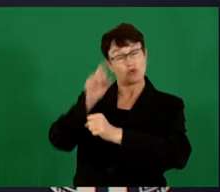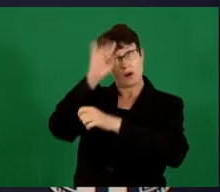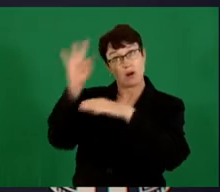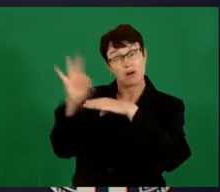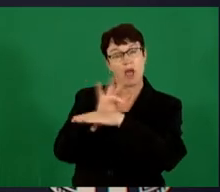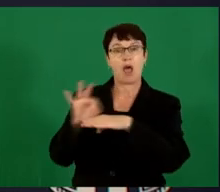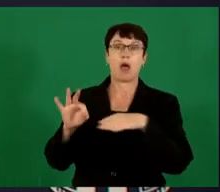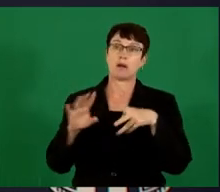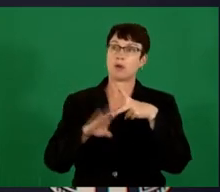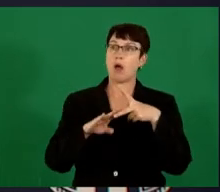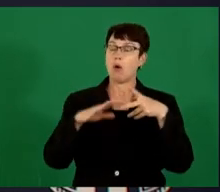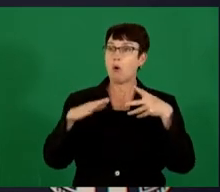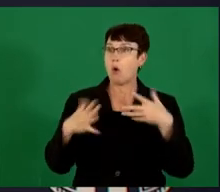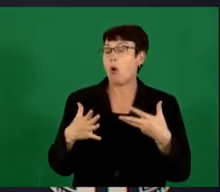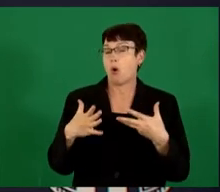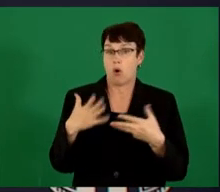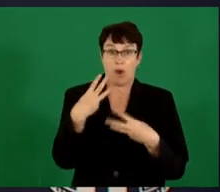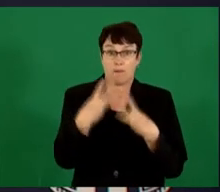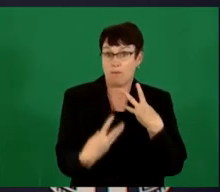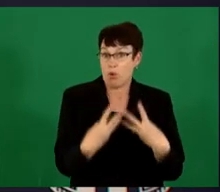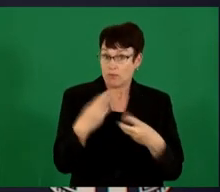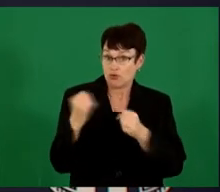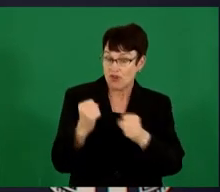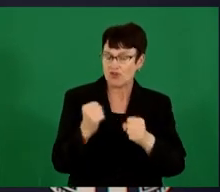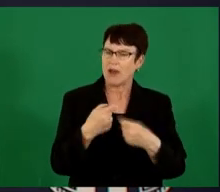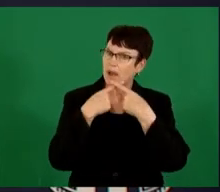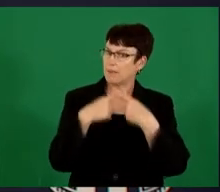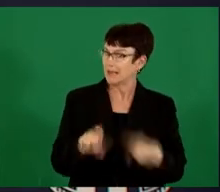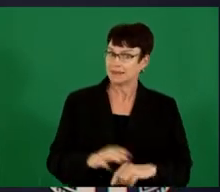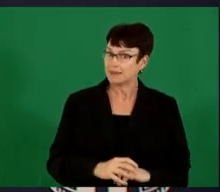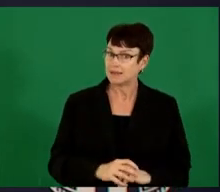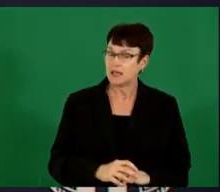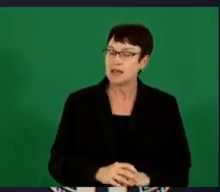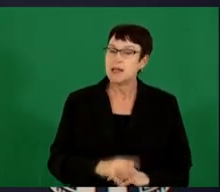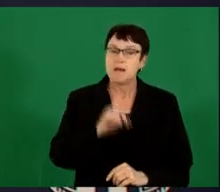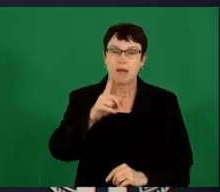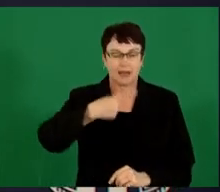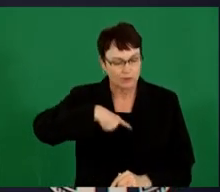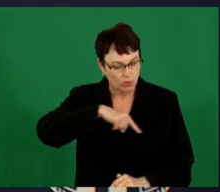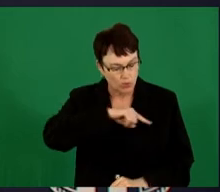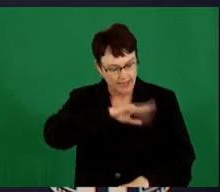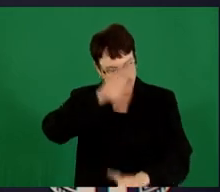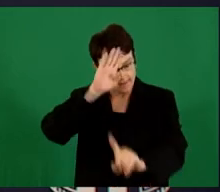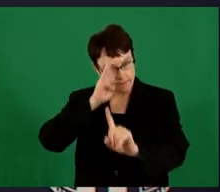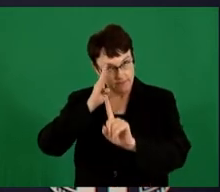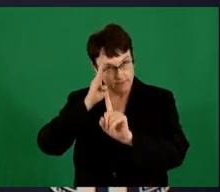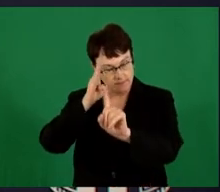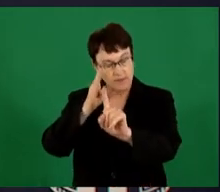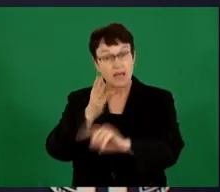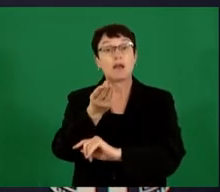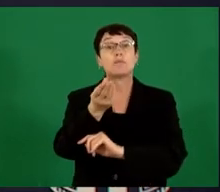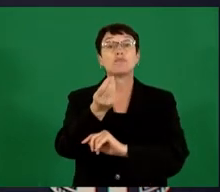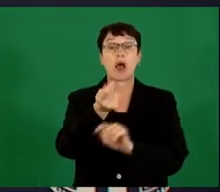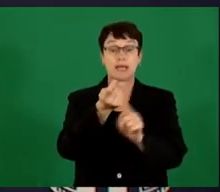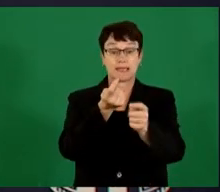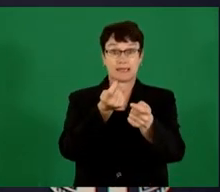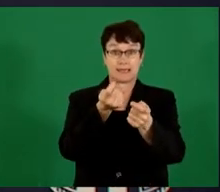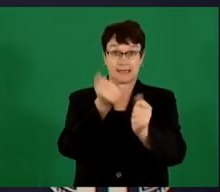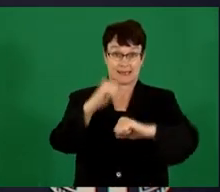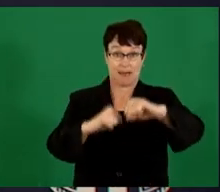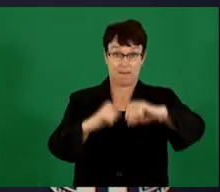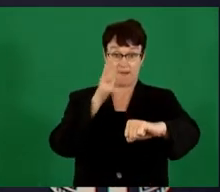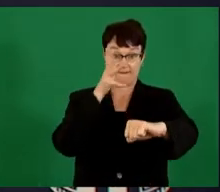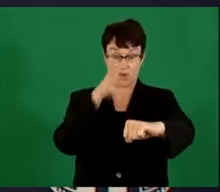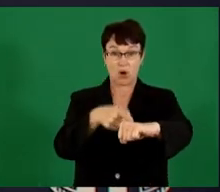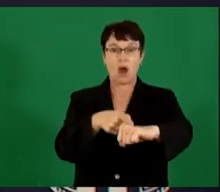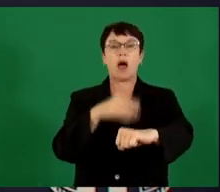strategy. But in pursuing our mandate of price stability, we take cognizance of the development in